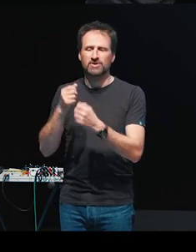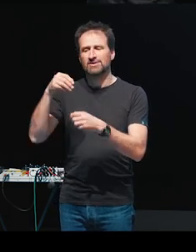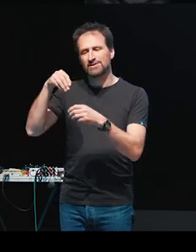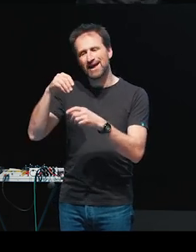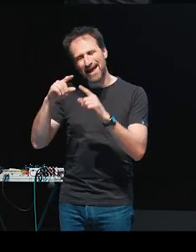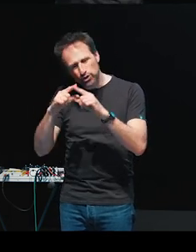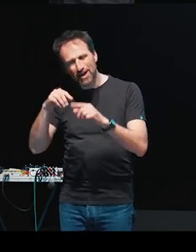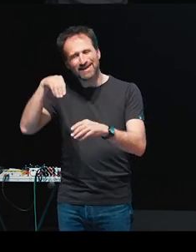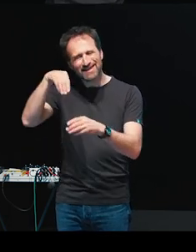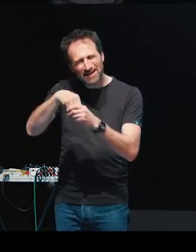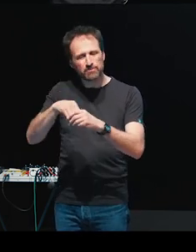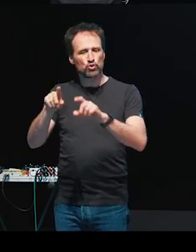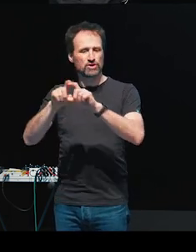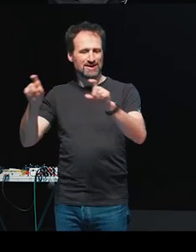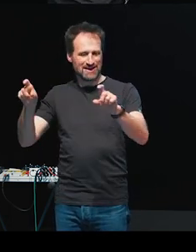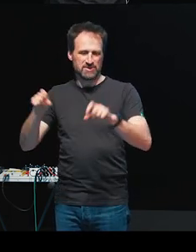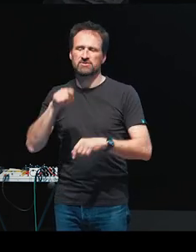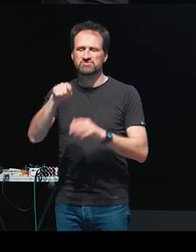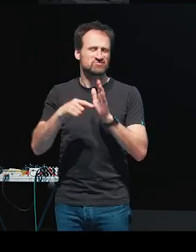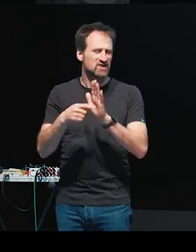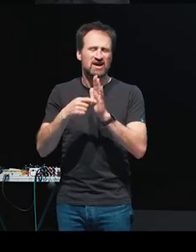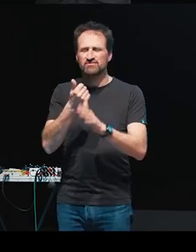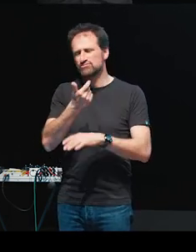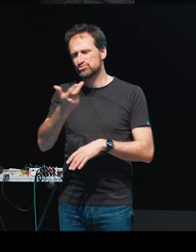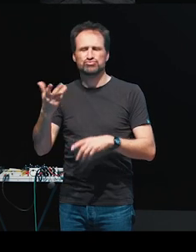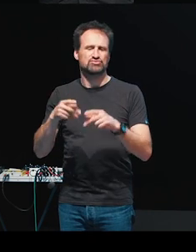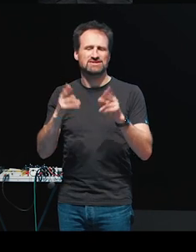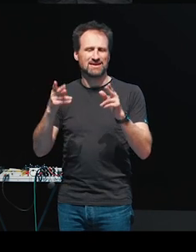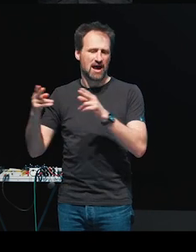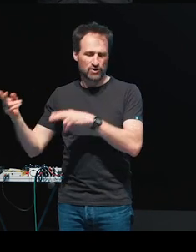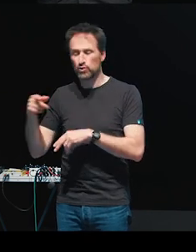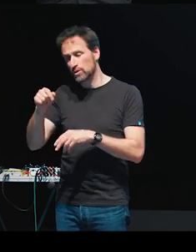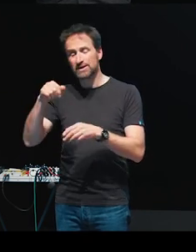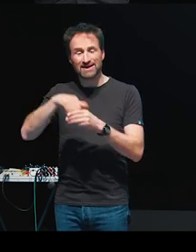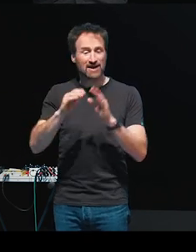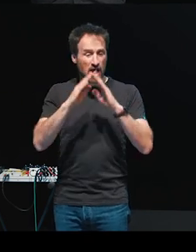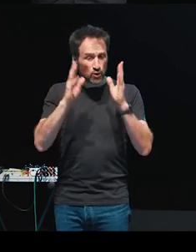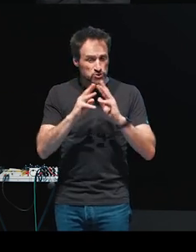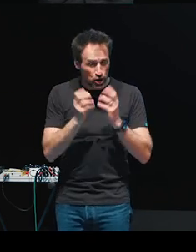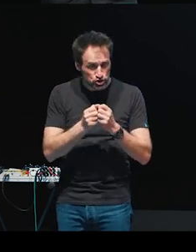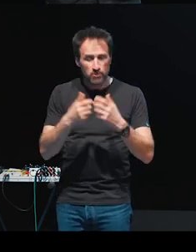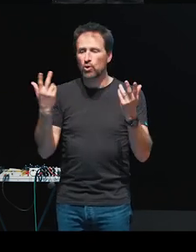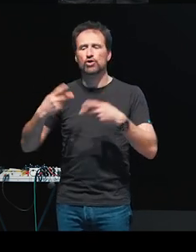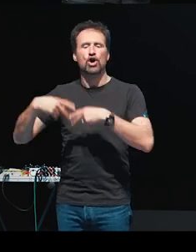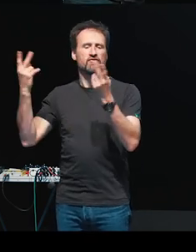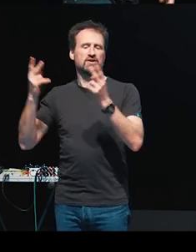contains a lot of advanced scenarios. You can book it as an in-house workshop as well as a public